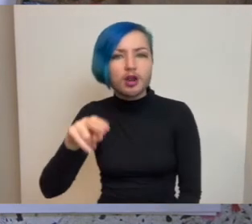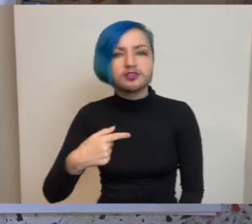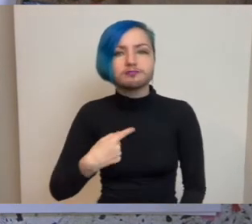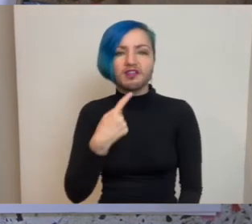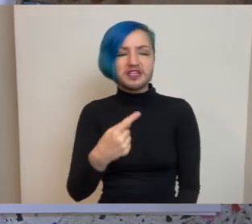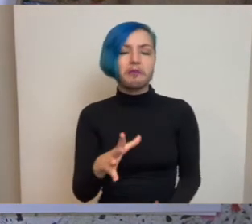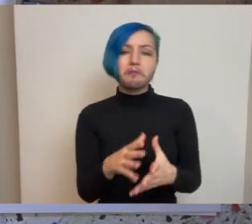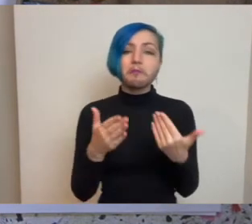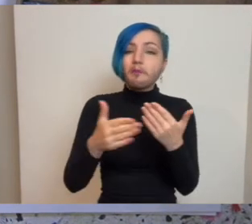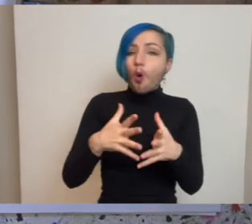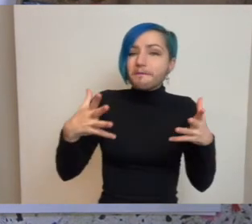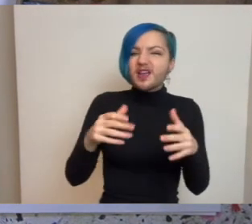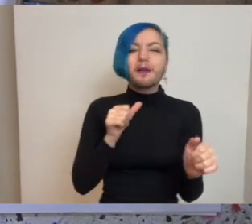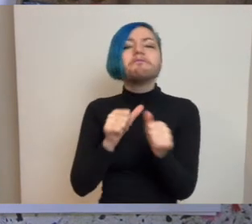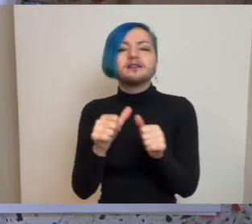the better, but